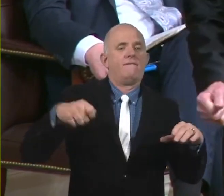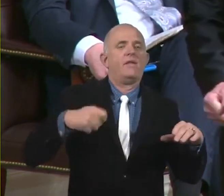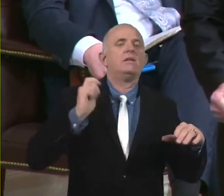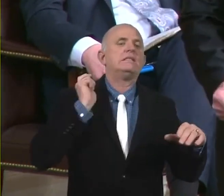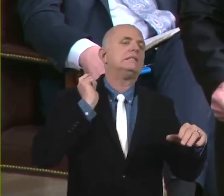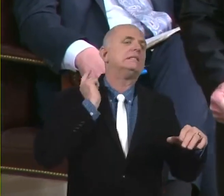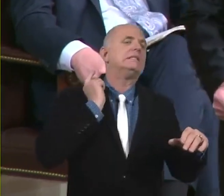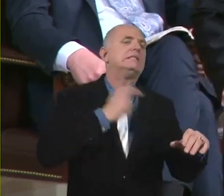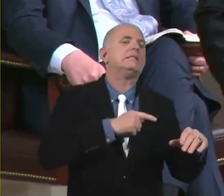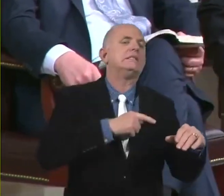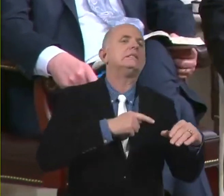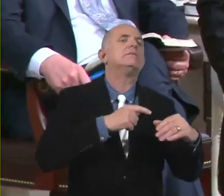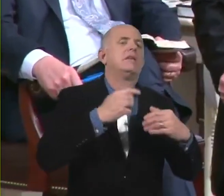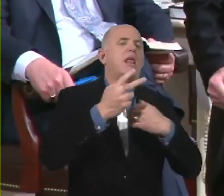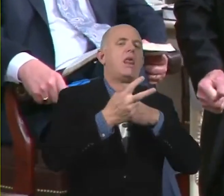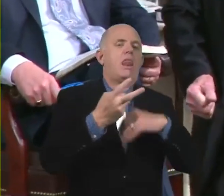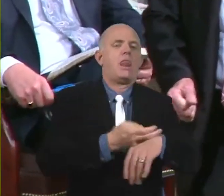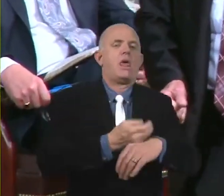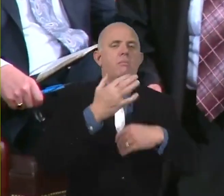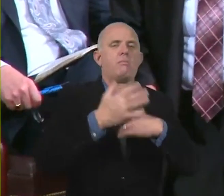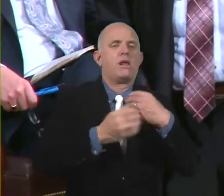bled.